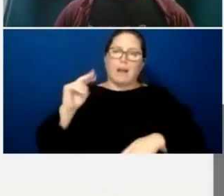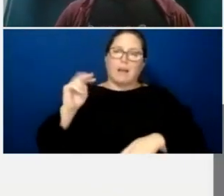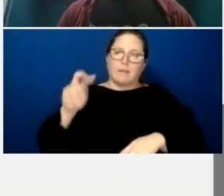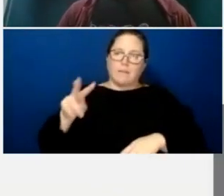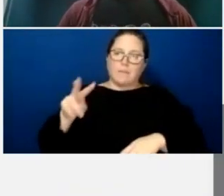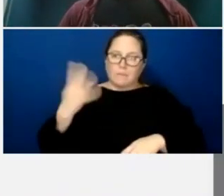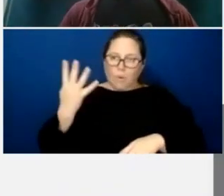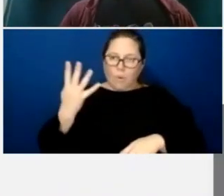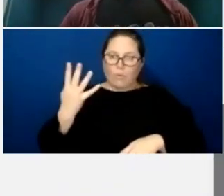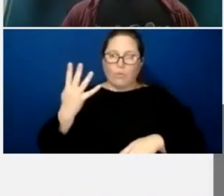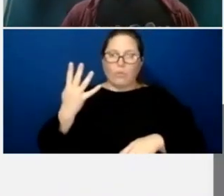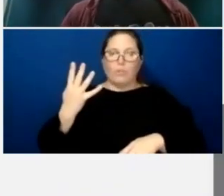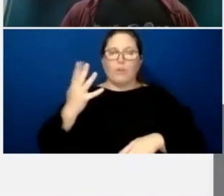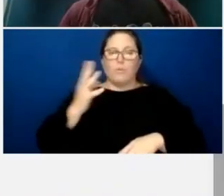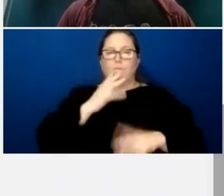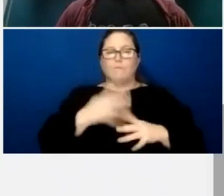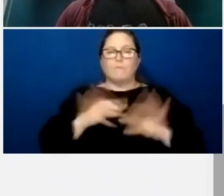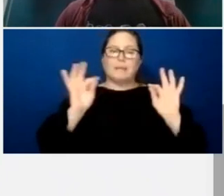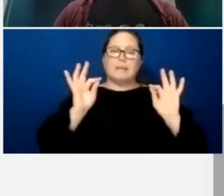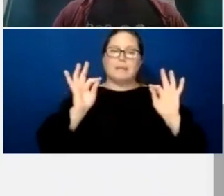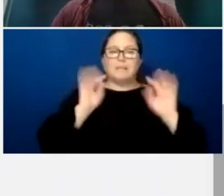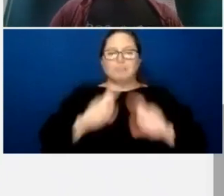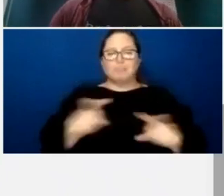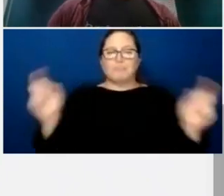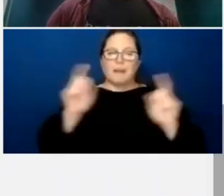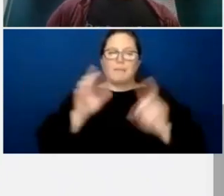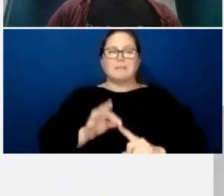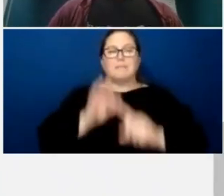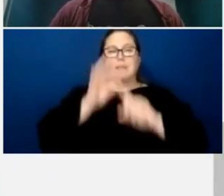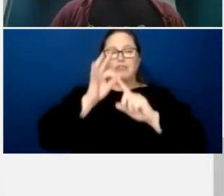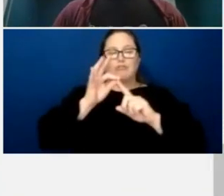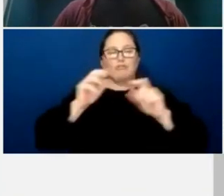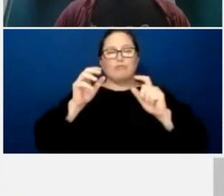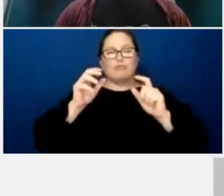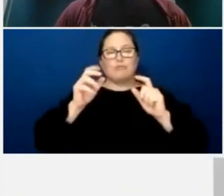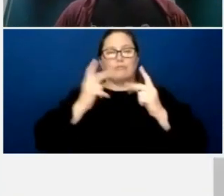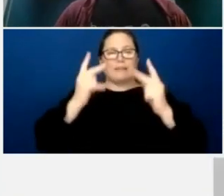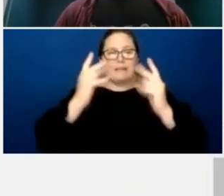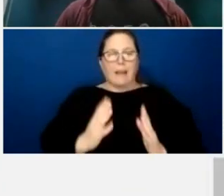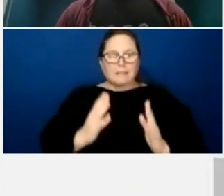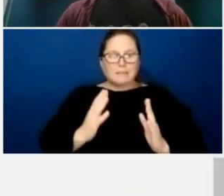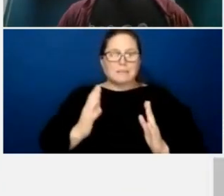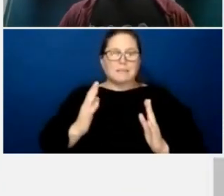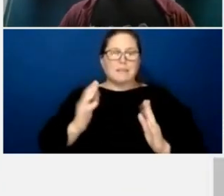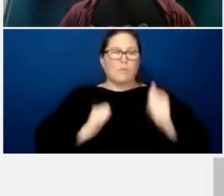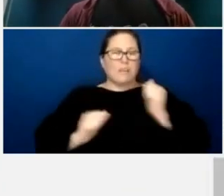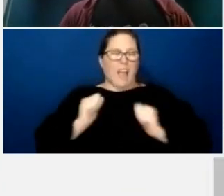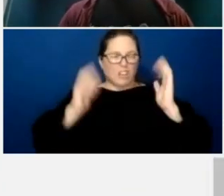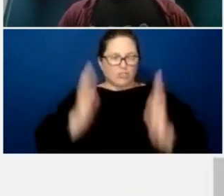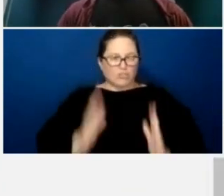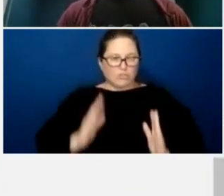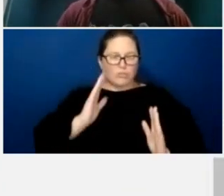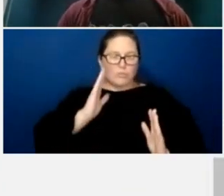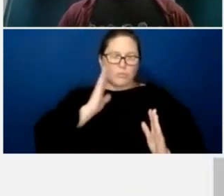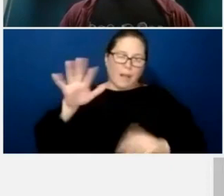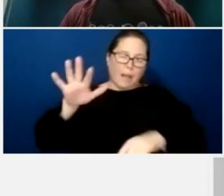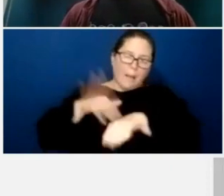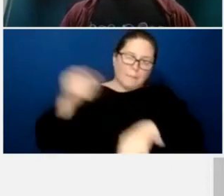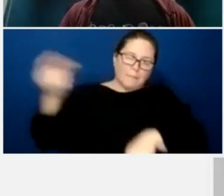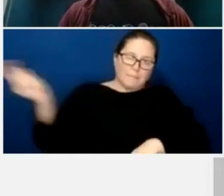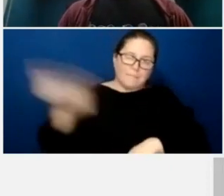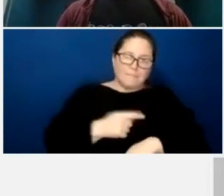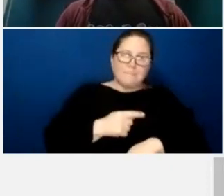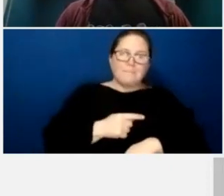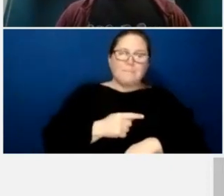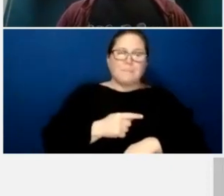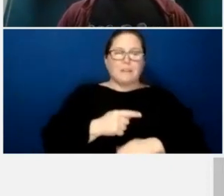and giveaways and special guests for many of the actors who do the voices. So I was learning about what's going